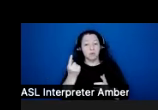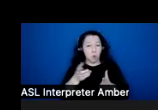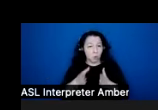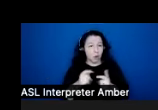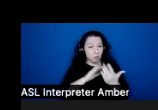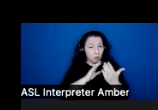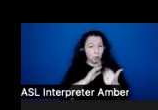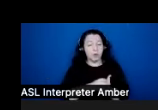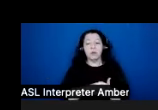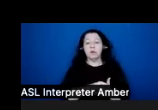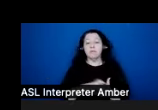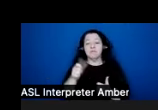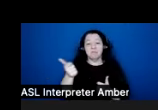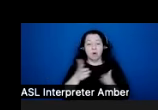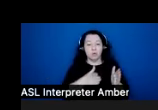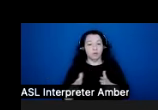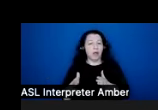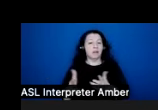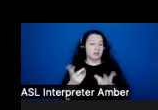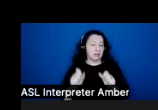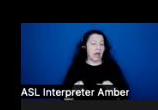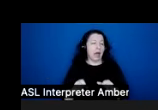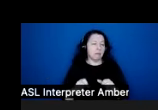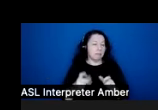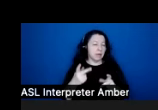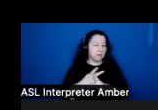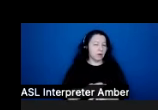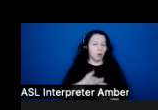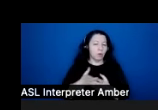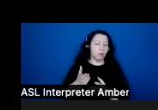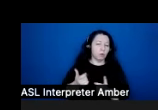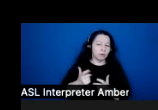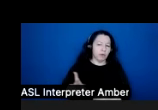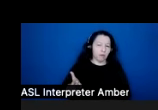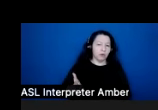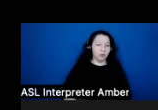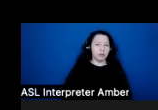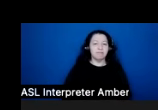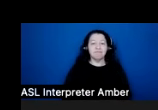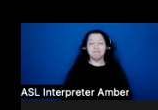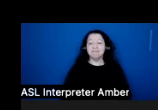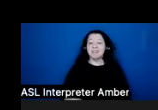alternate strategies to immerse survivor as well. Deb, you want to go to the next slide?